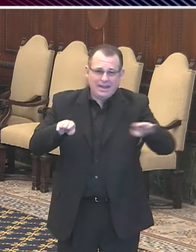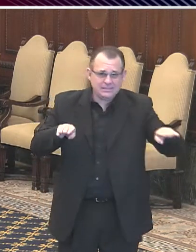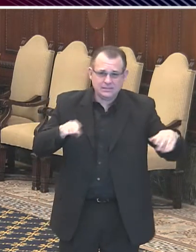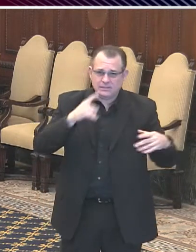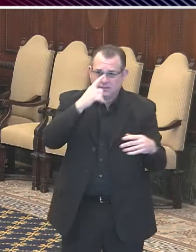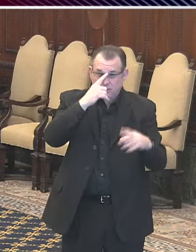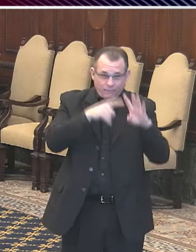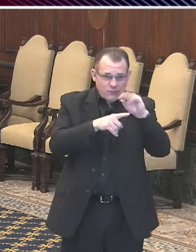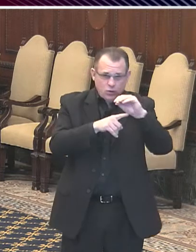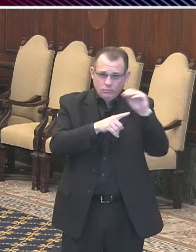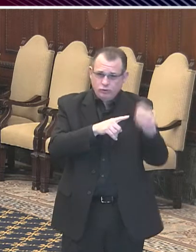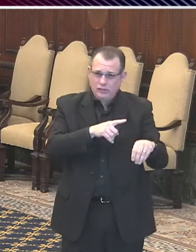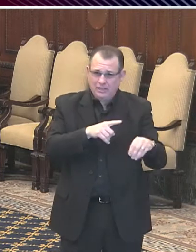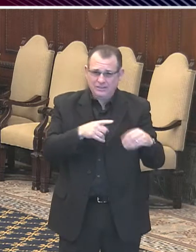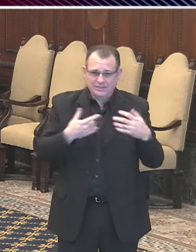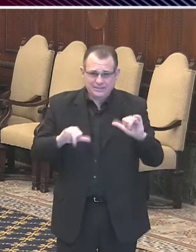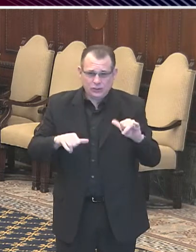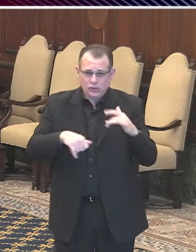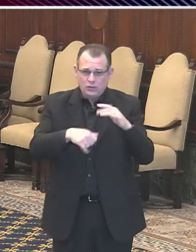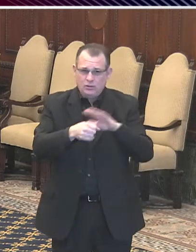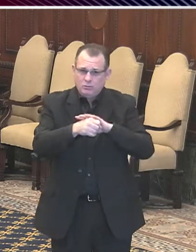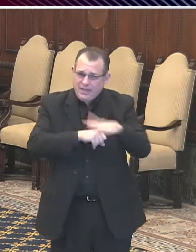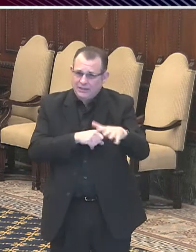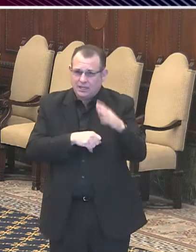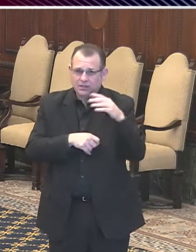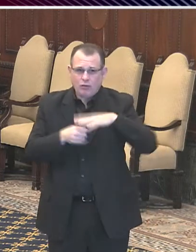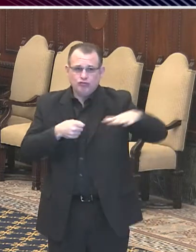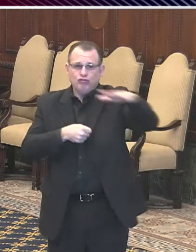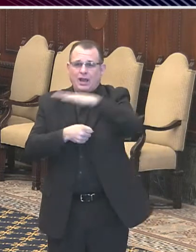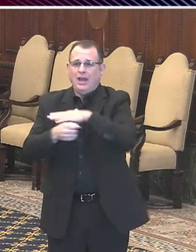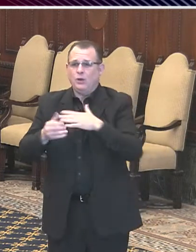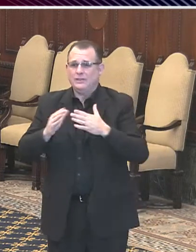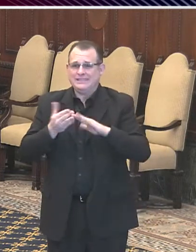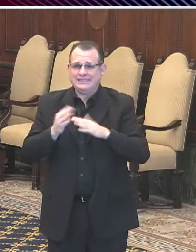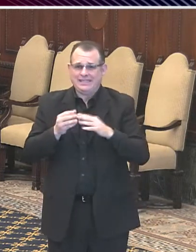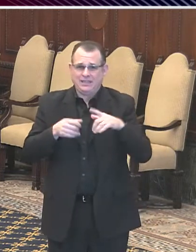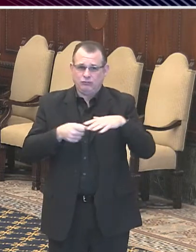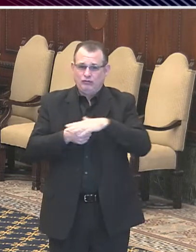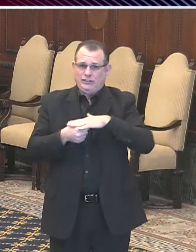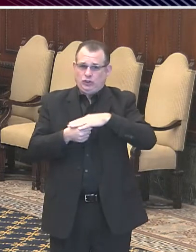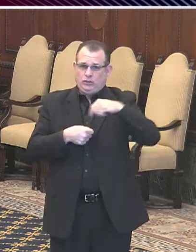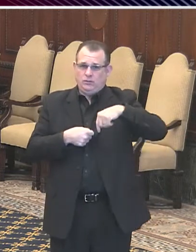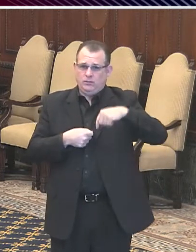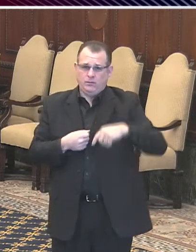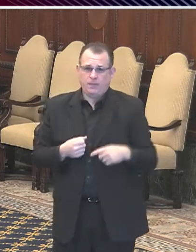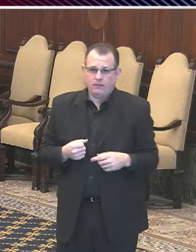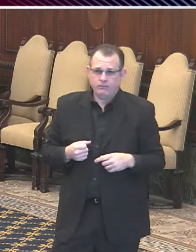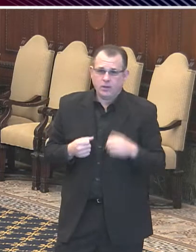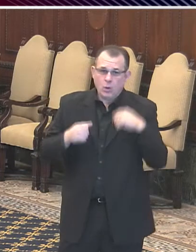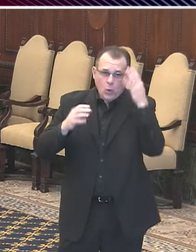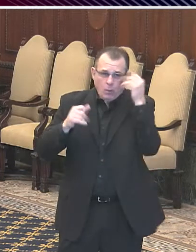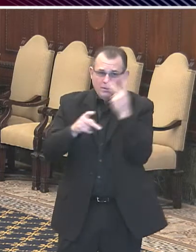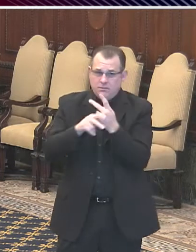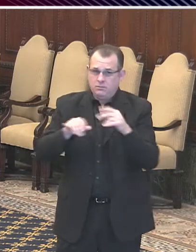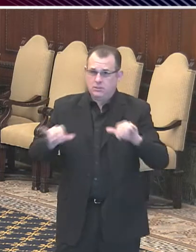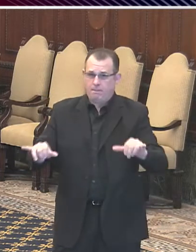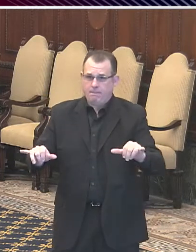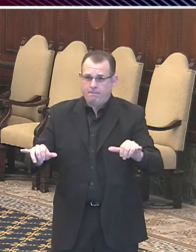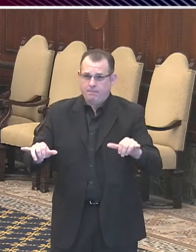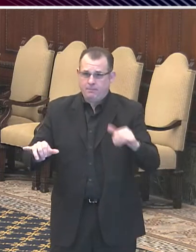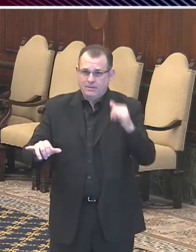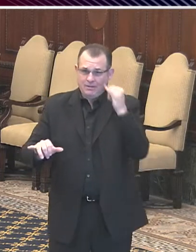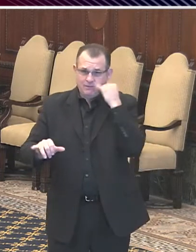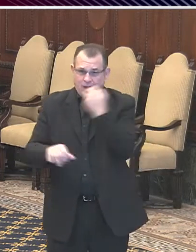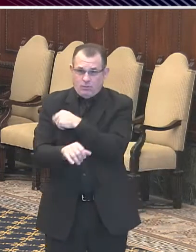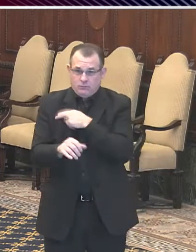plenty of intensive care unit beds that are available throughout the region. Now, we're hoping it stays this way, but in case our hospitals do